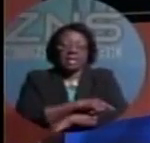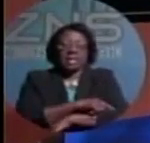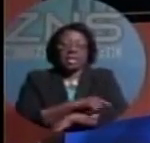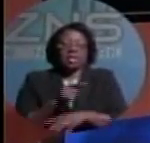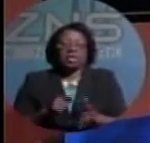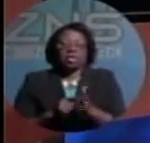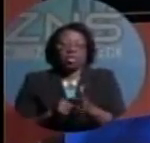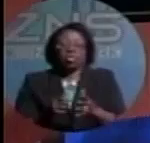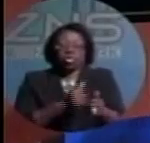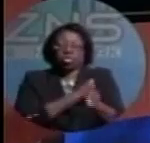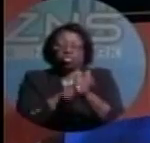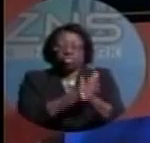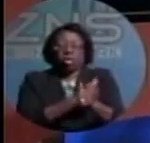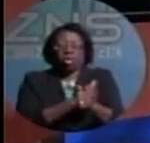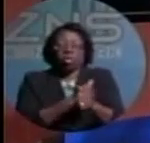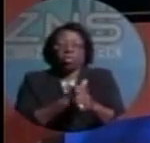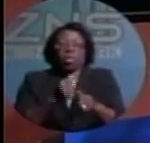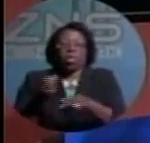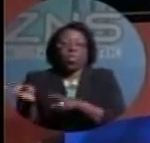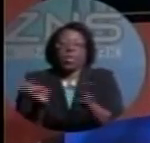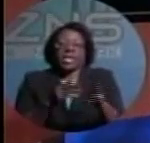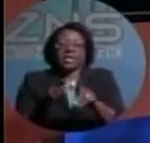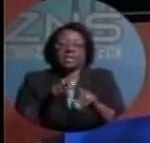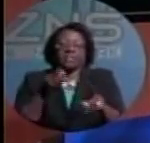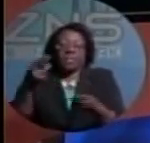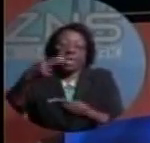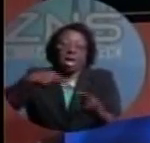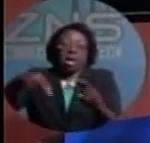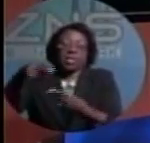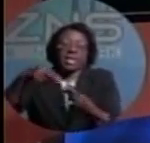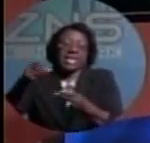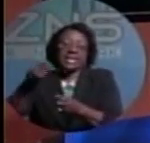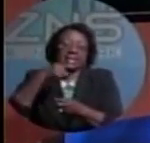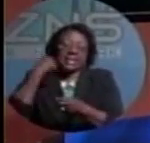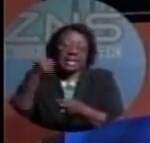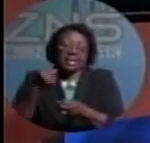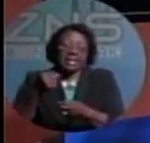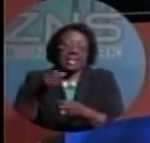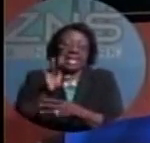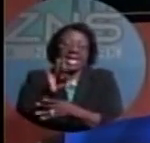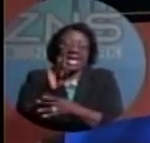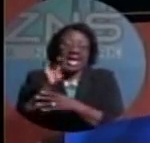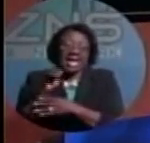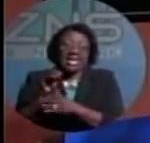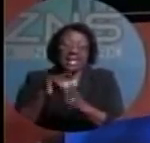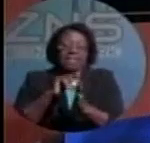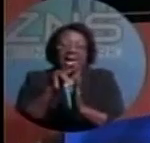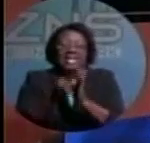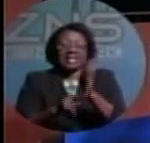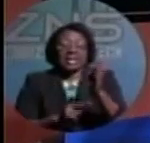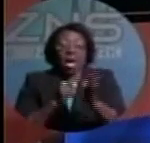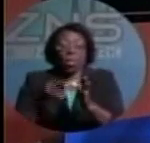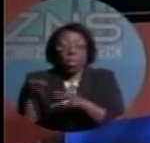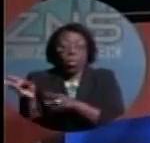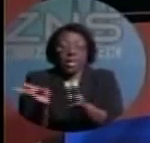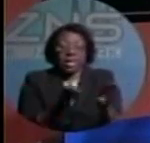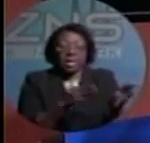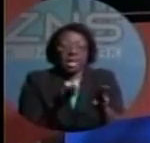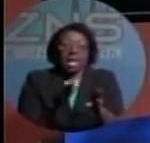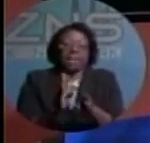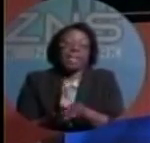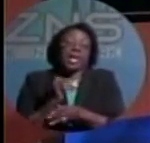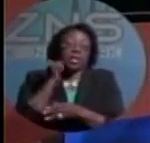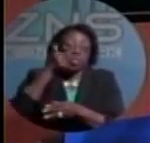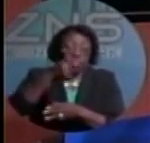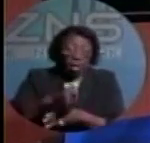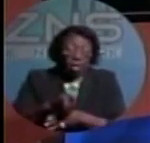strength. The storm hit the island this afternoon with 80-mile-per-hour winds and heavy rain, and by tomorrow around 1 p.m.